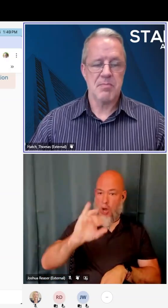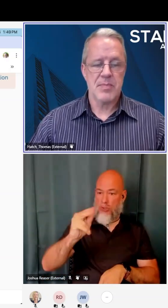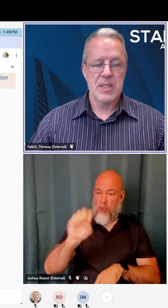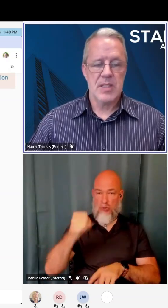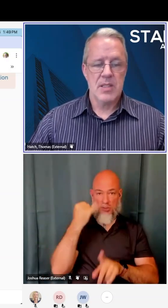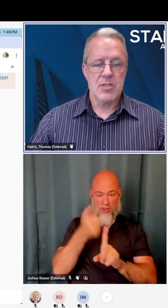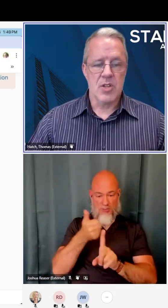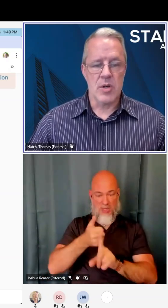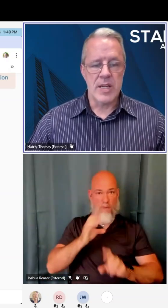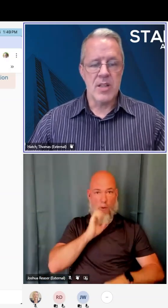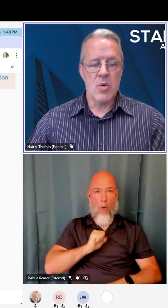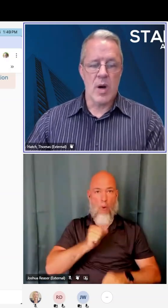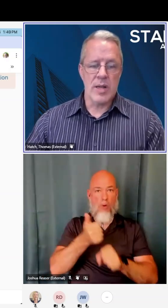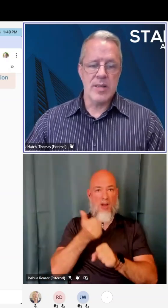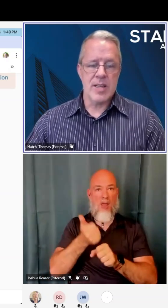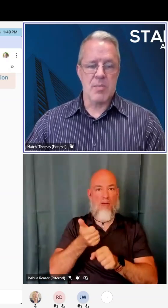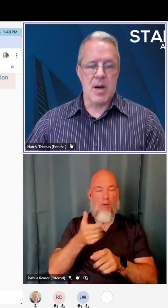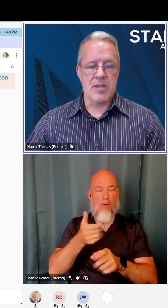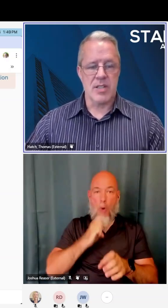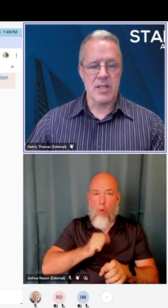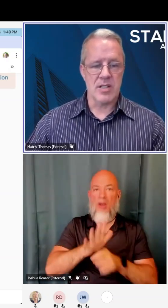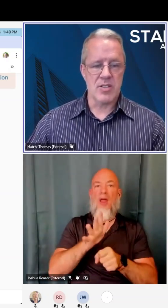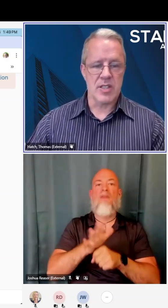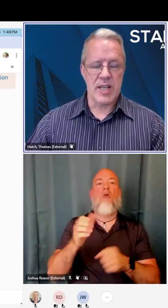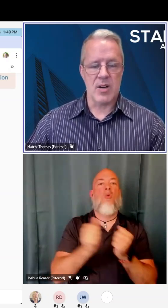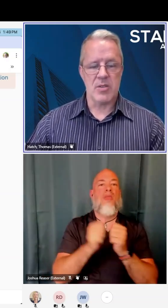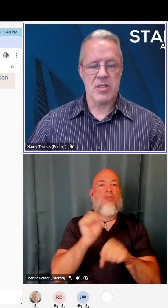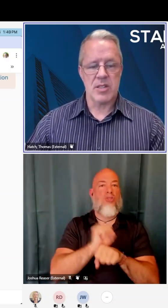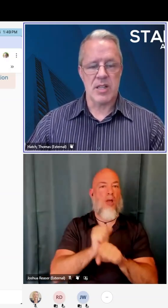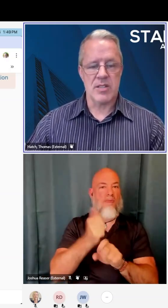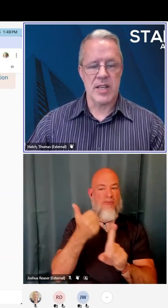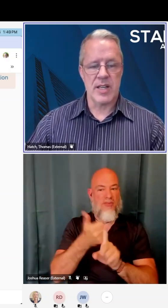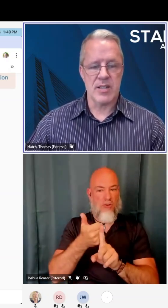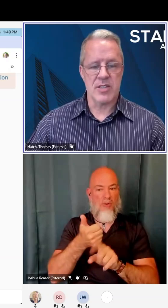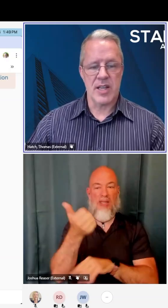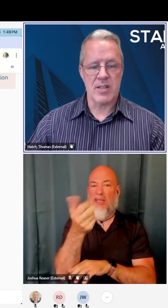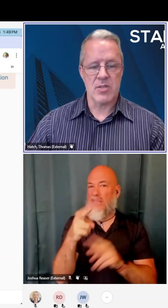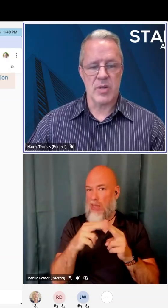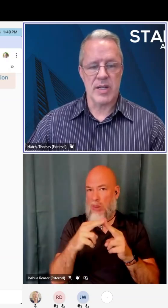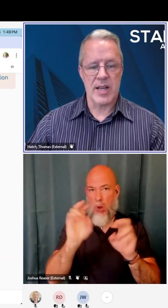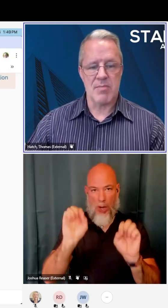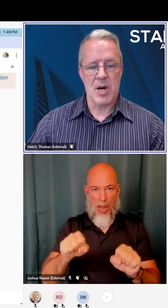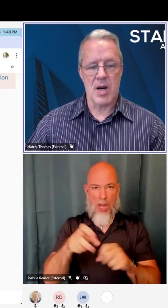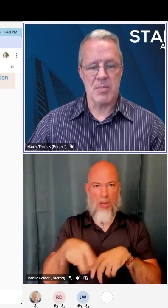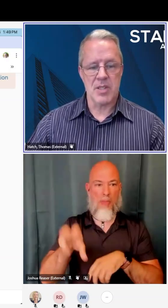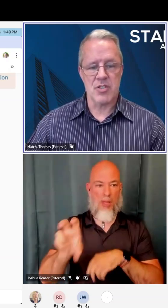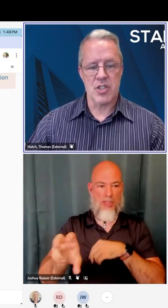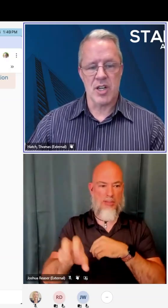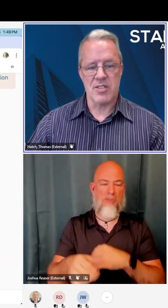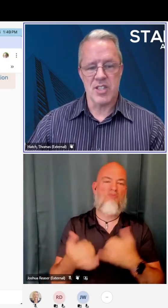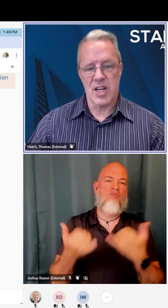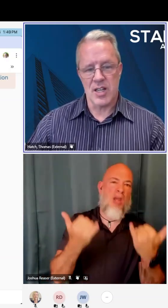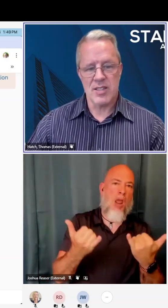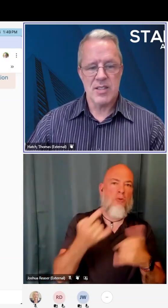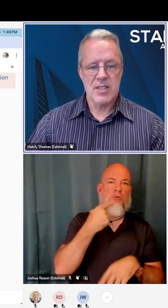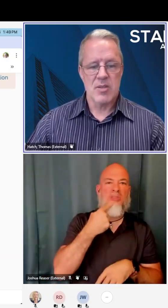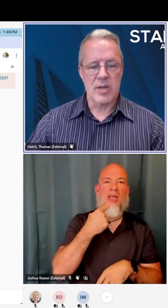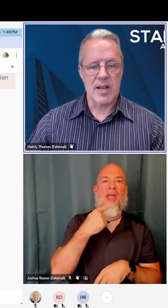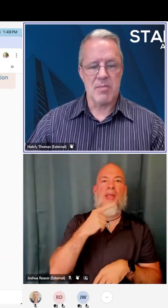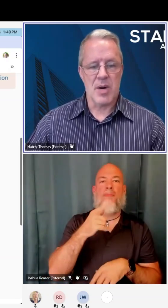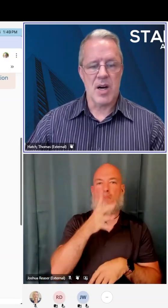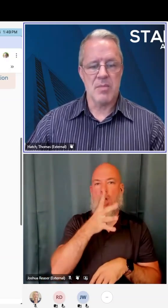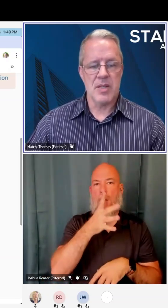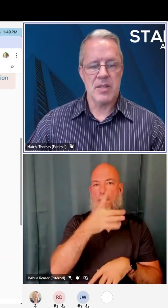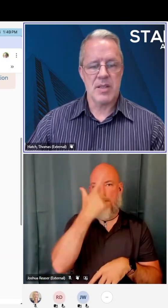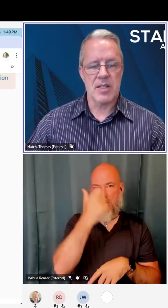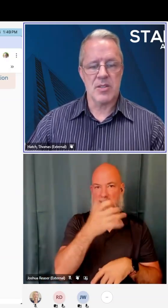own. So either one can deposit into this account. Let's say in this case, we're going to have mom because John's young. We're going